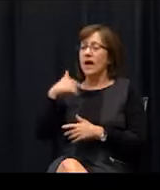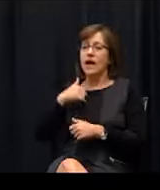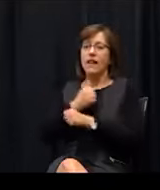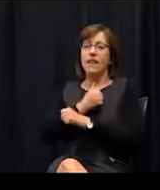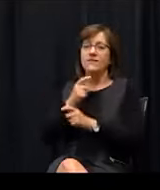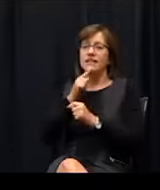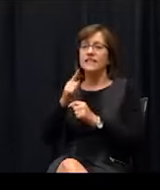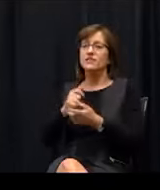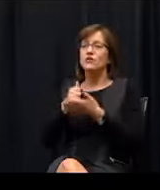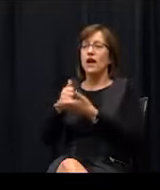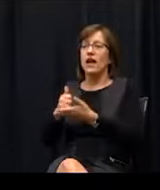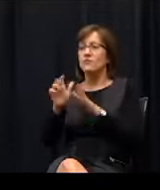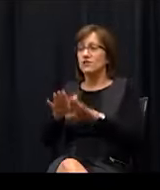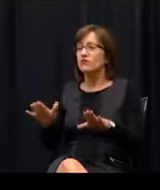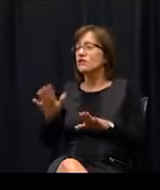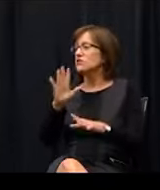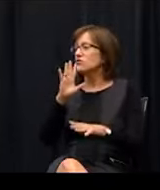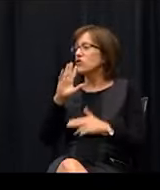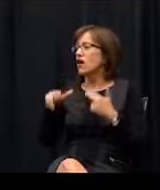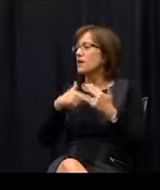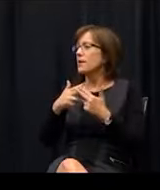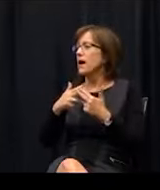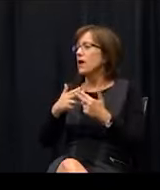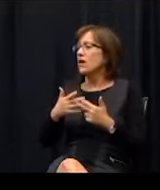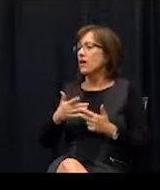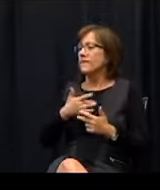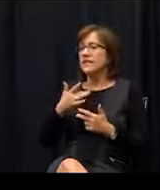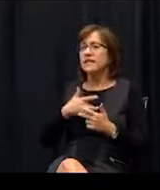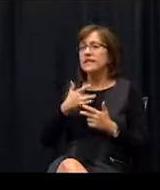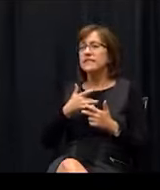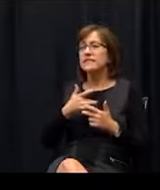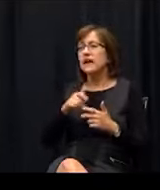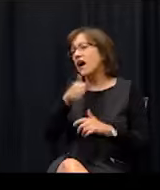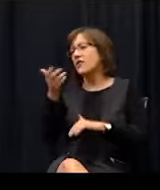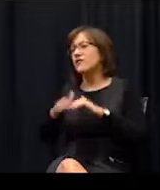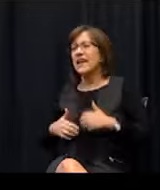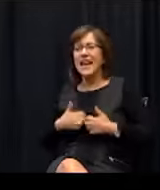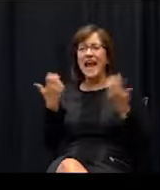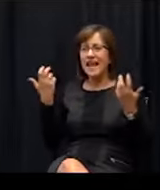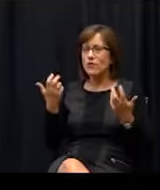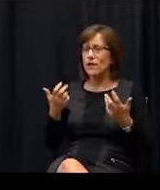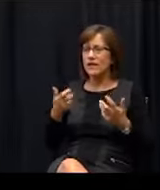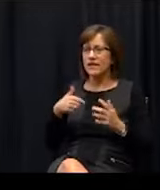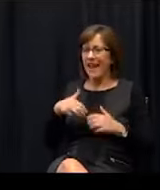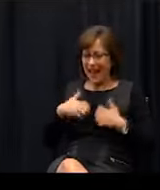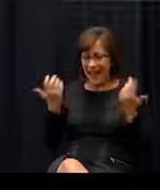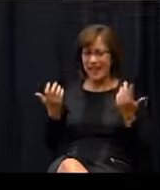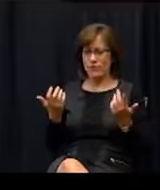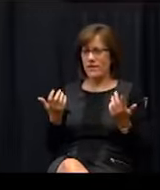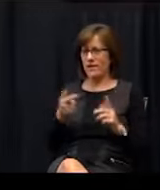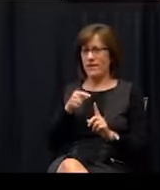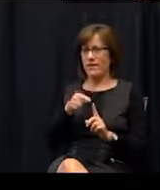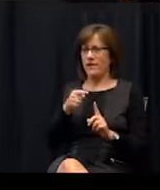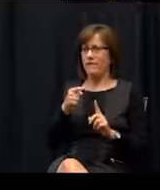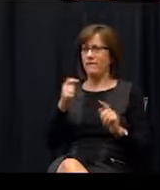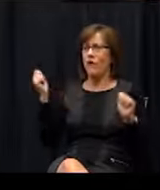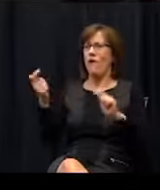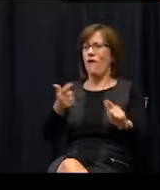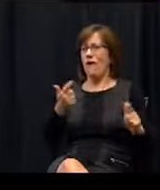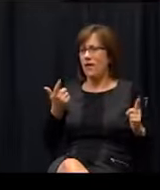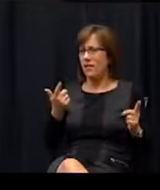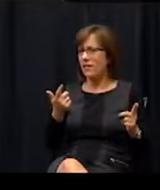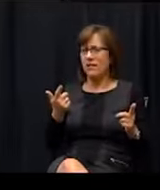help children talk about feelings beyond anger. Because oftentimes with anger,